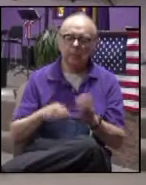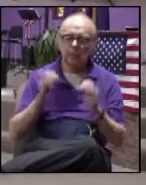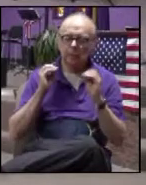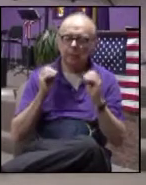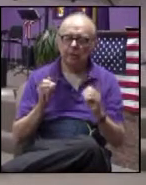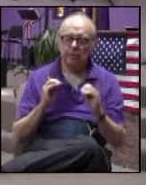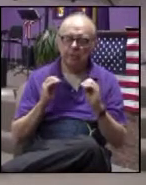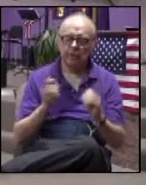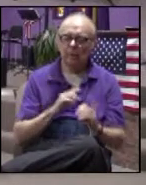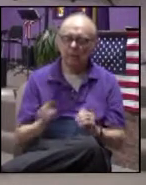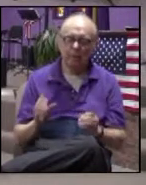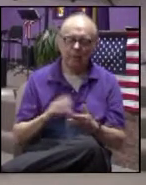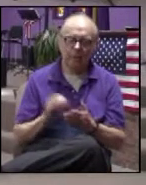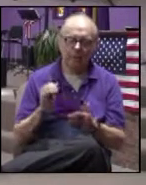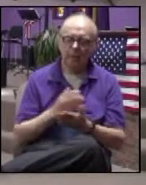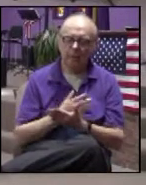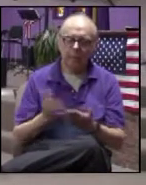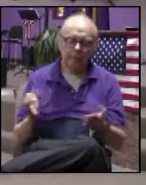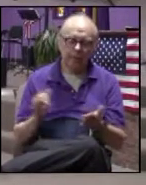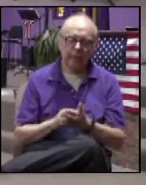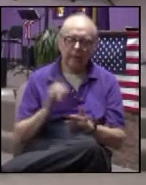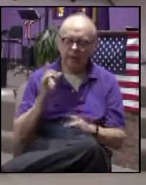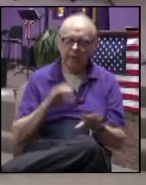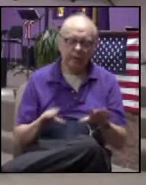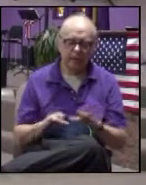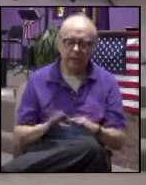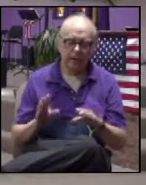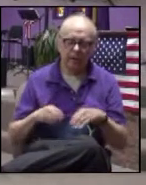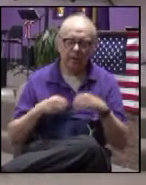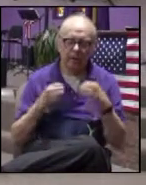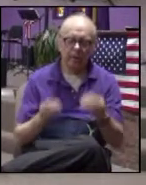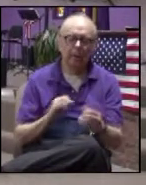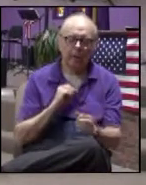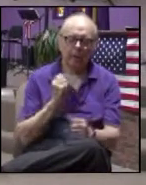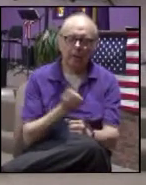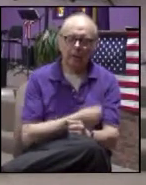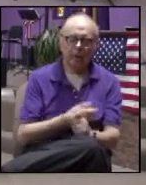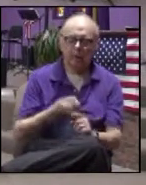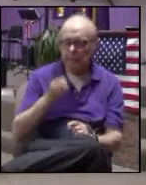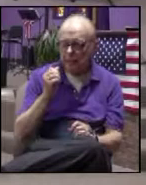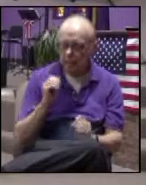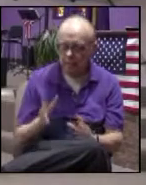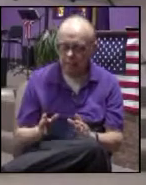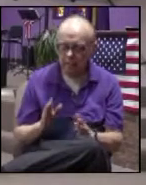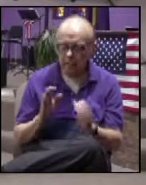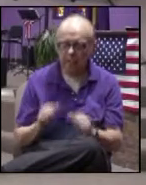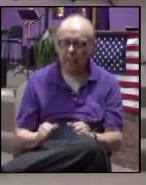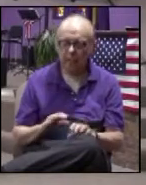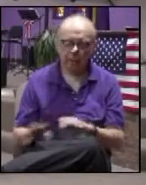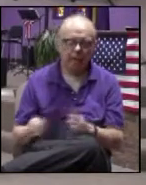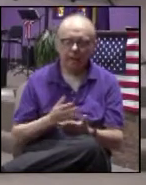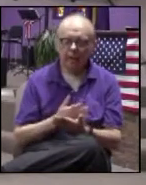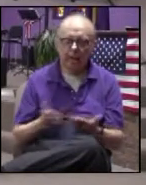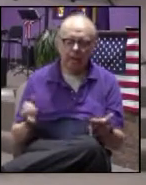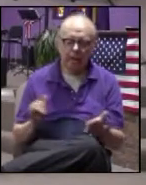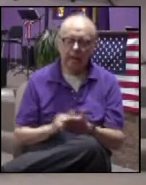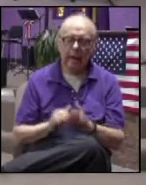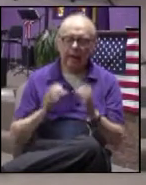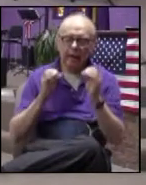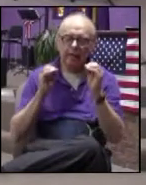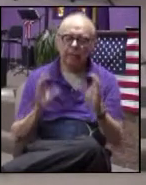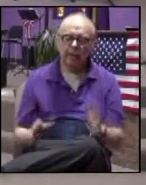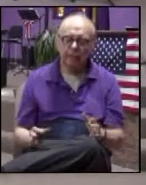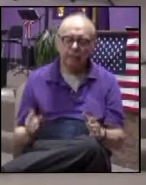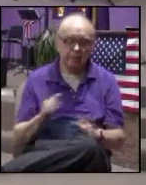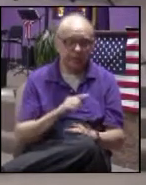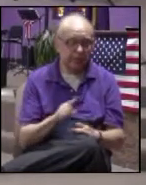teach them, learning the things that they are supposed to do, getting their authority from that teacher to be able to do the same things that the teacher was teaching them to